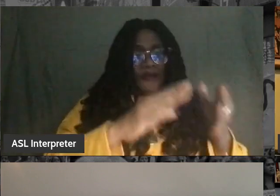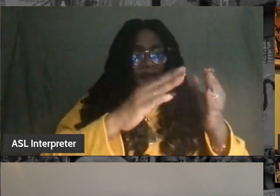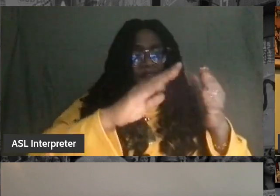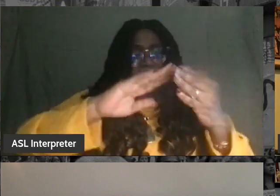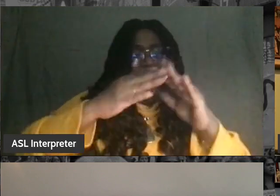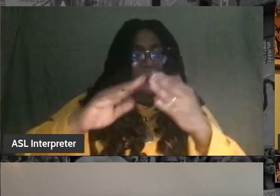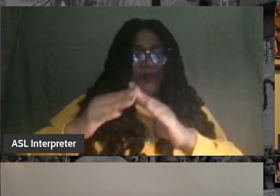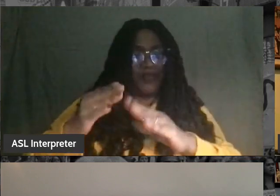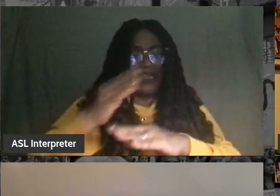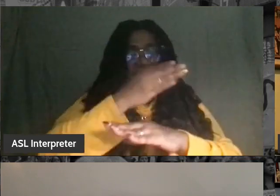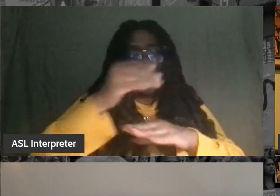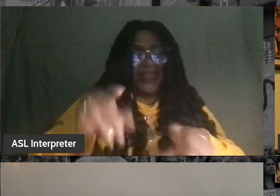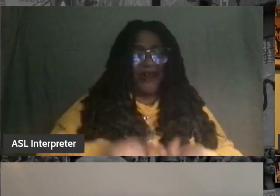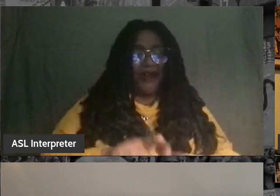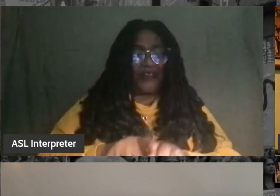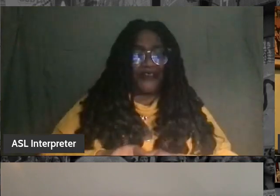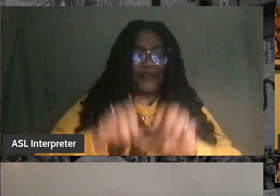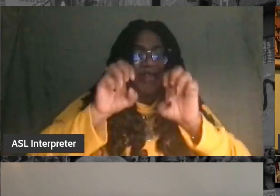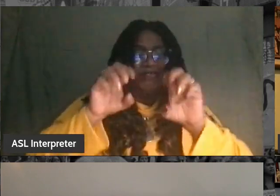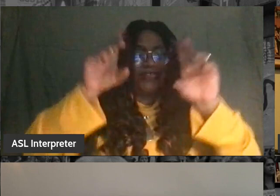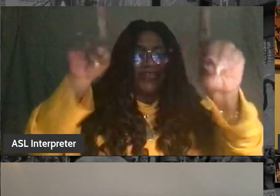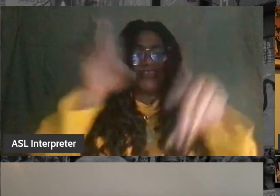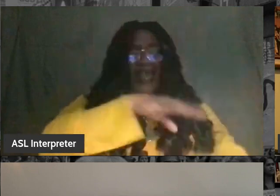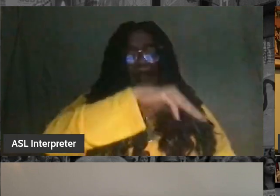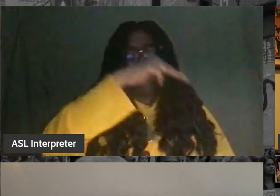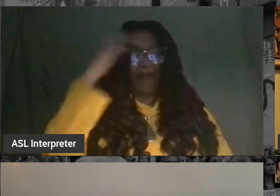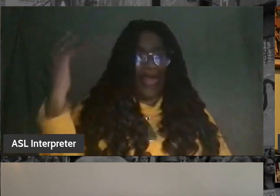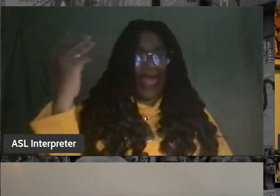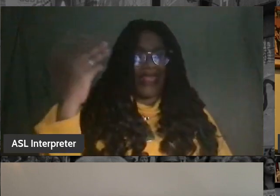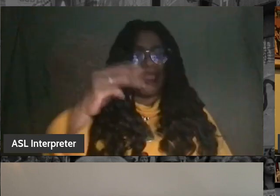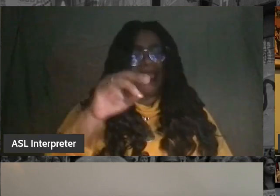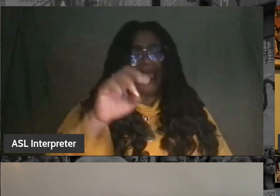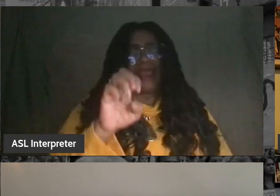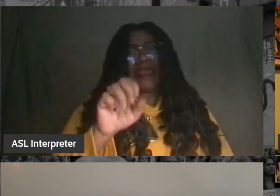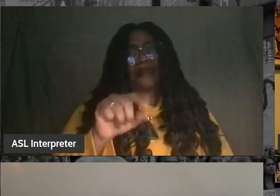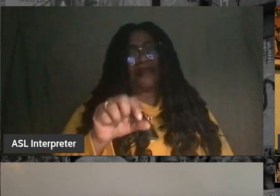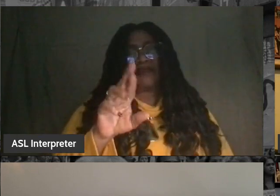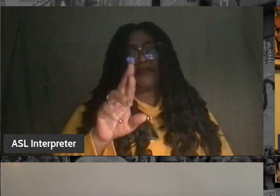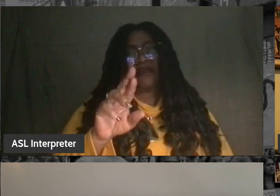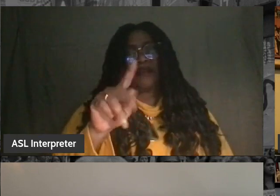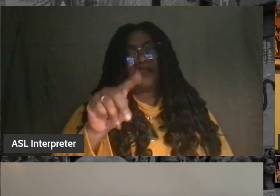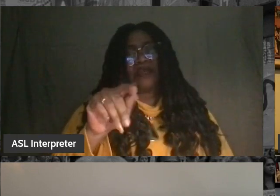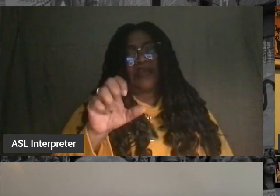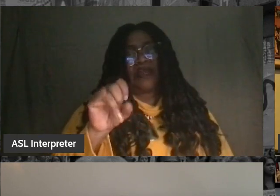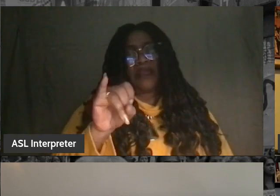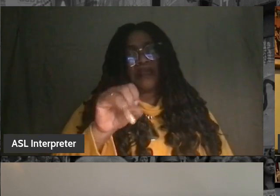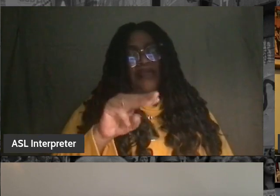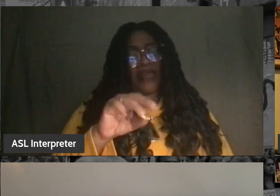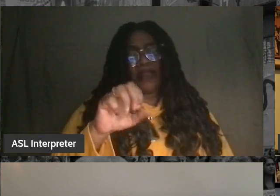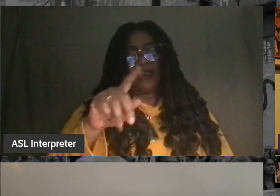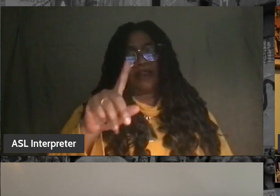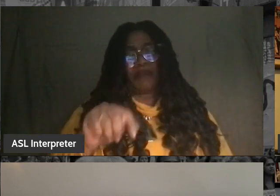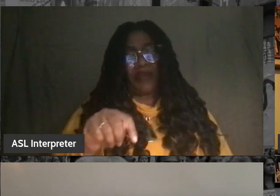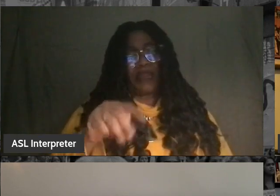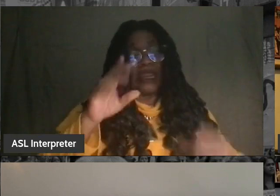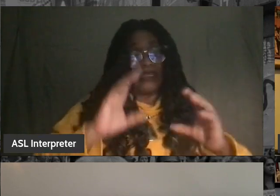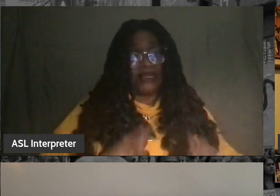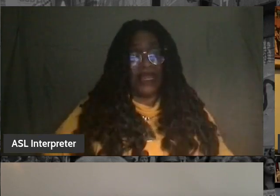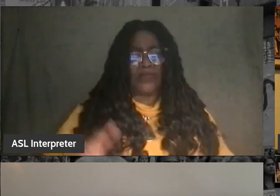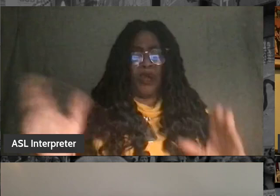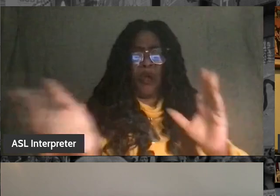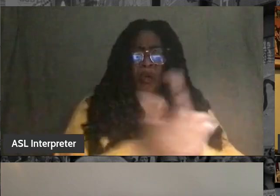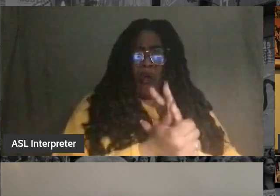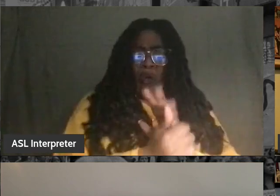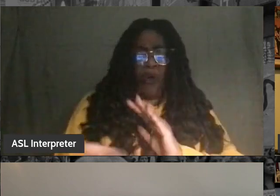also an active member of the Black Entertainment and Sports Lawyers Association. Gordon's clients include the extremely talented director and